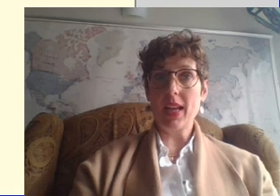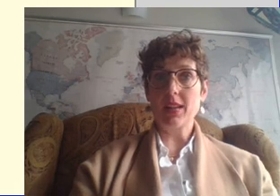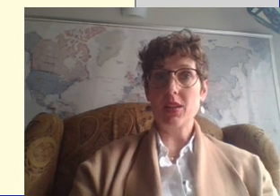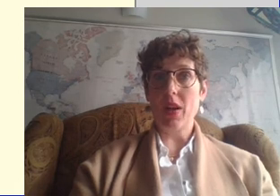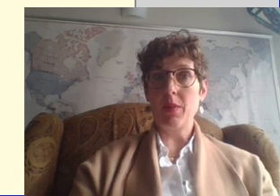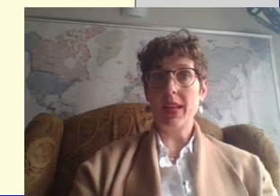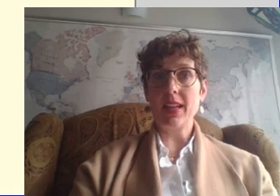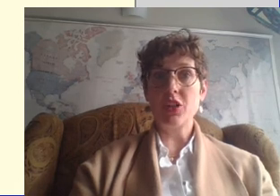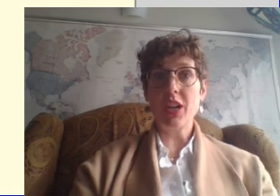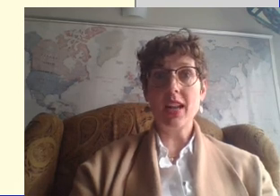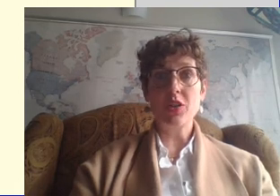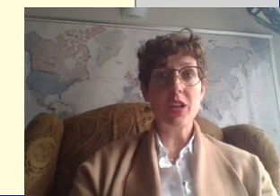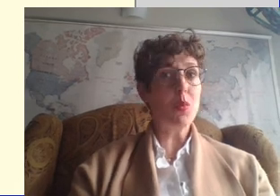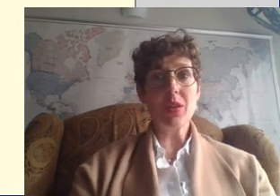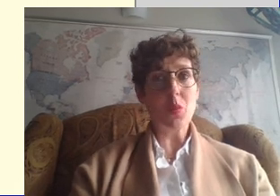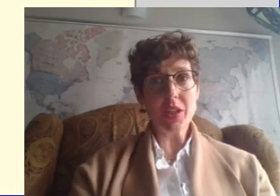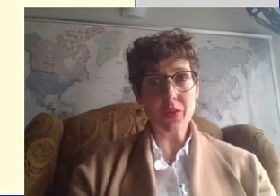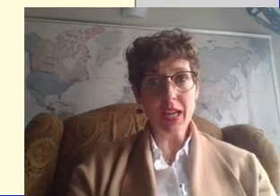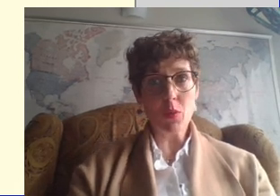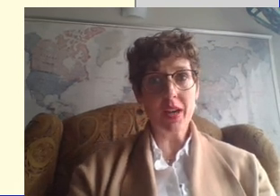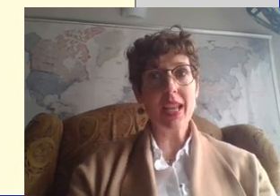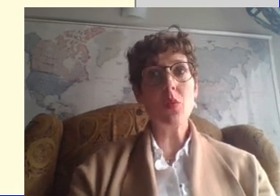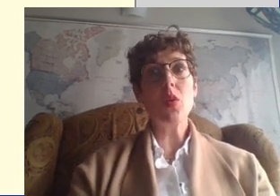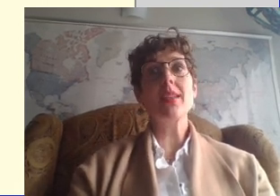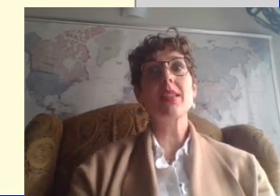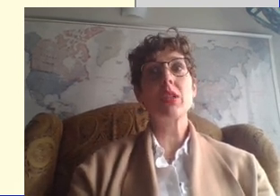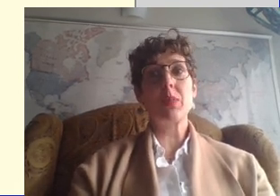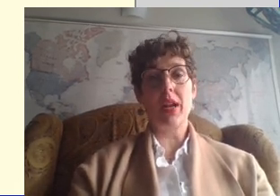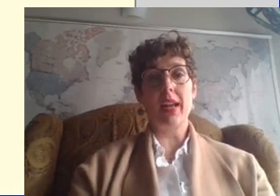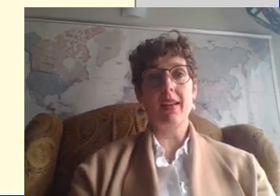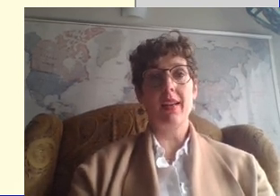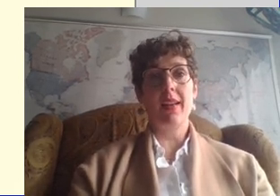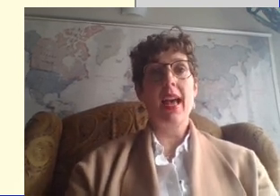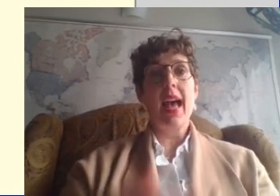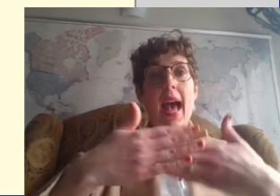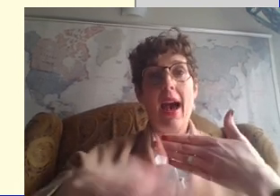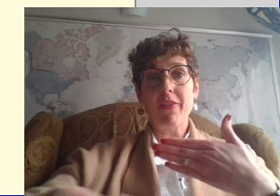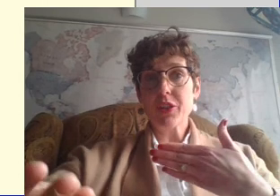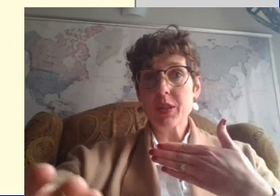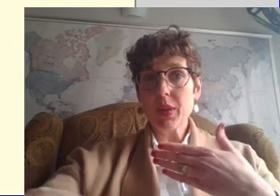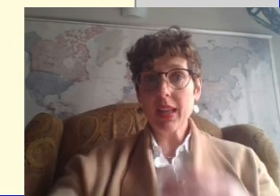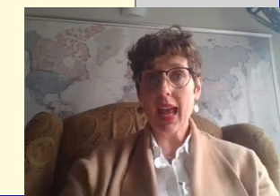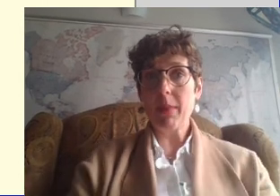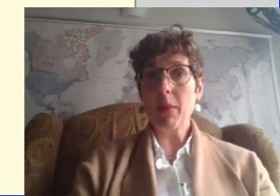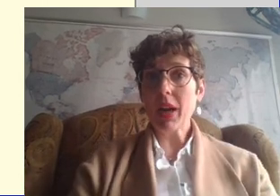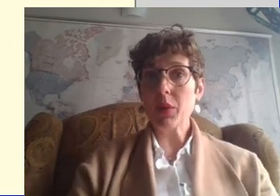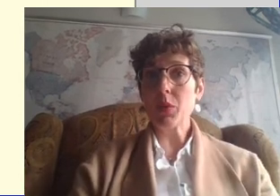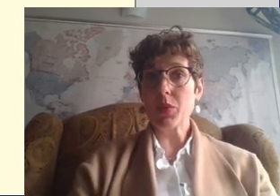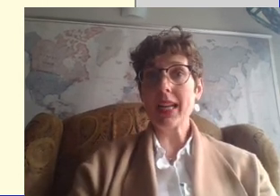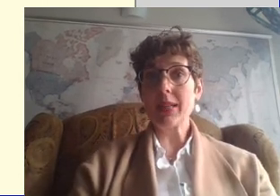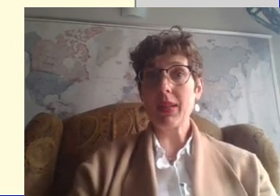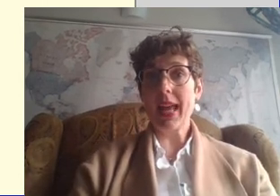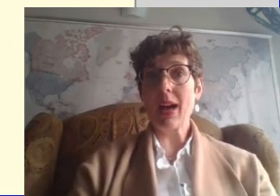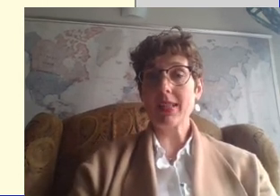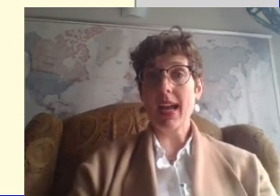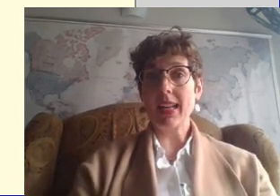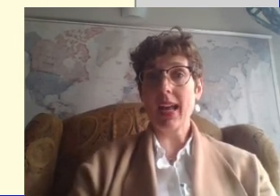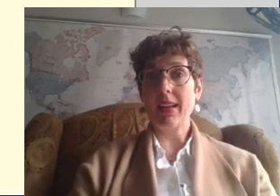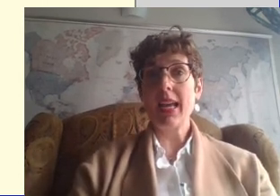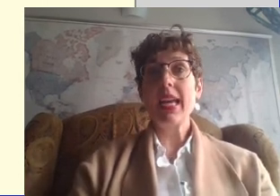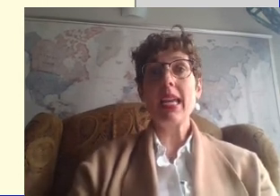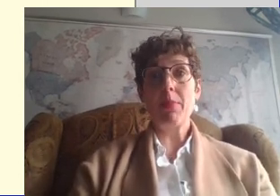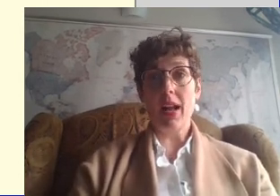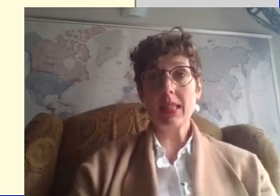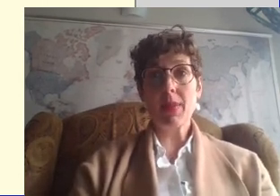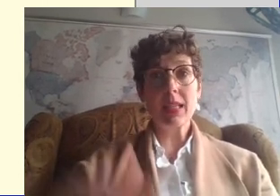After many weeks, the weather began to change. It wasn't winter anymore, it was spring. After spring came, Brennan was ready to play outside